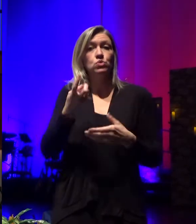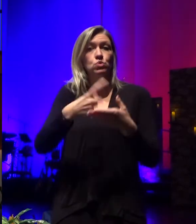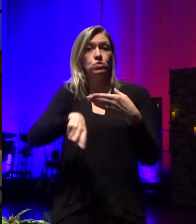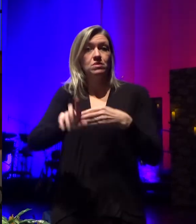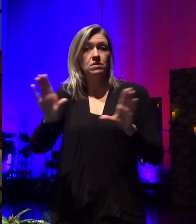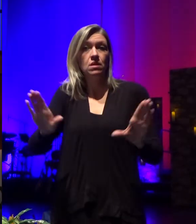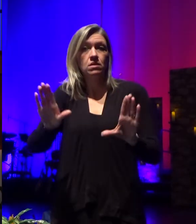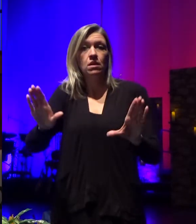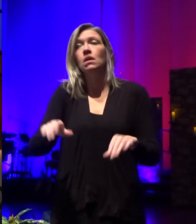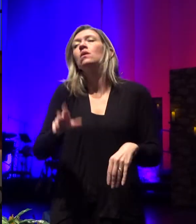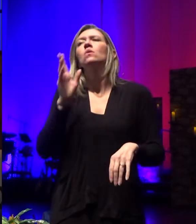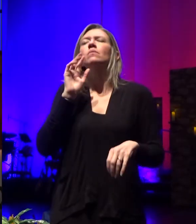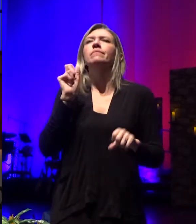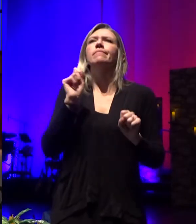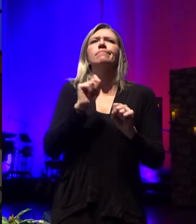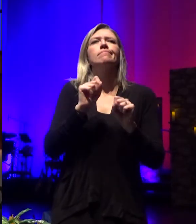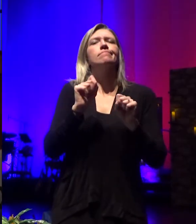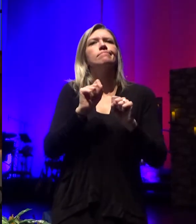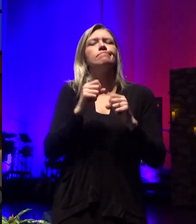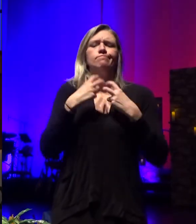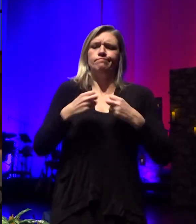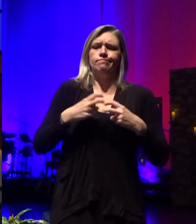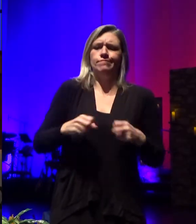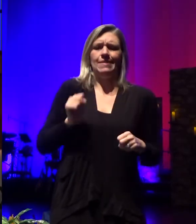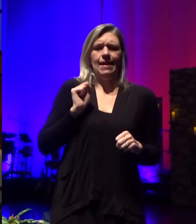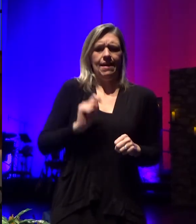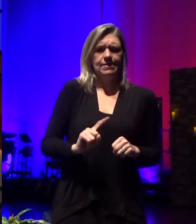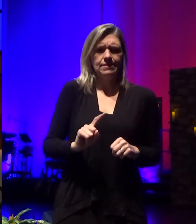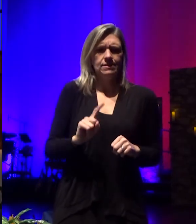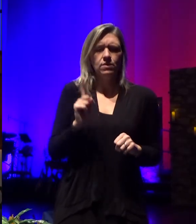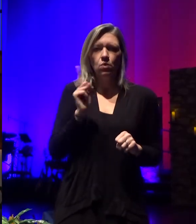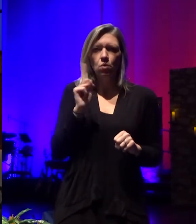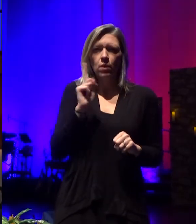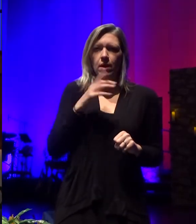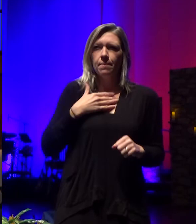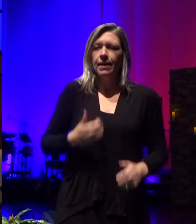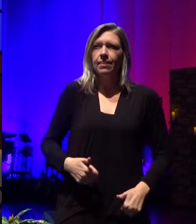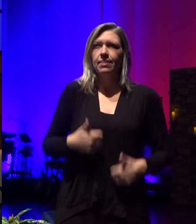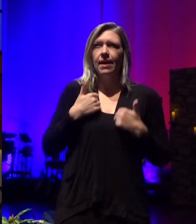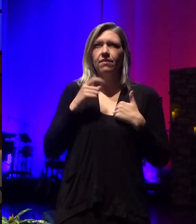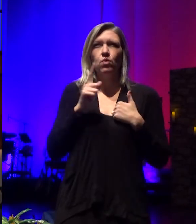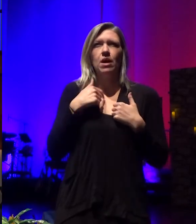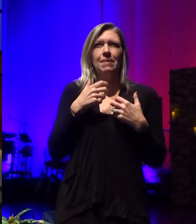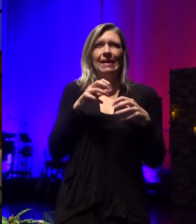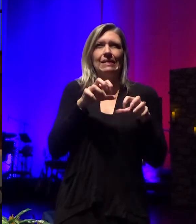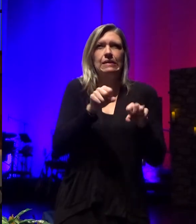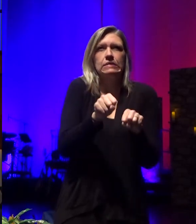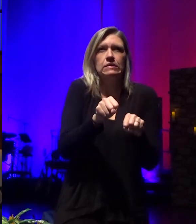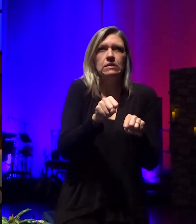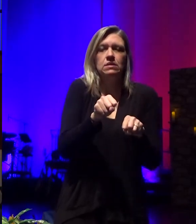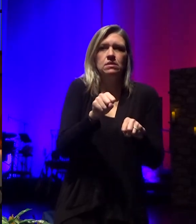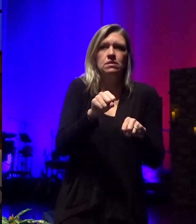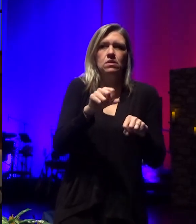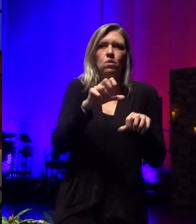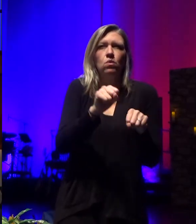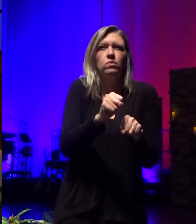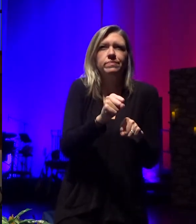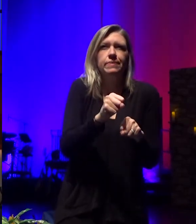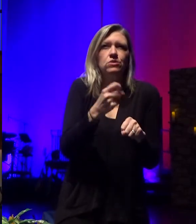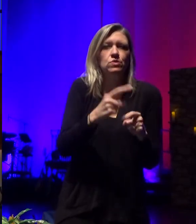ask the question, where in my life am I clinging? Where am